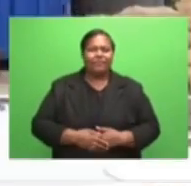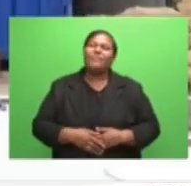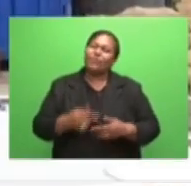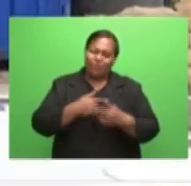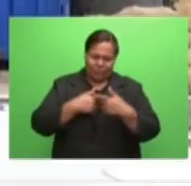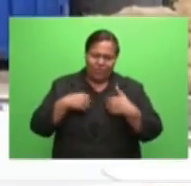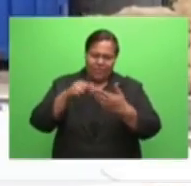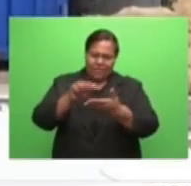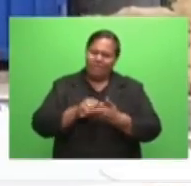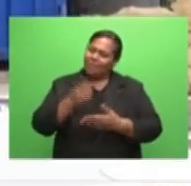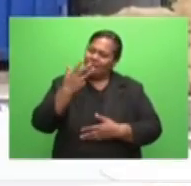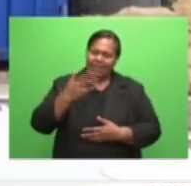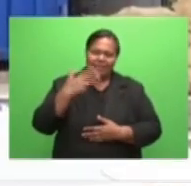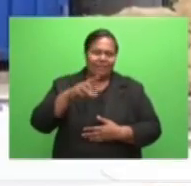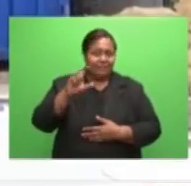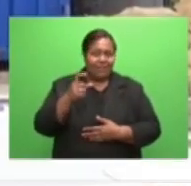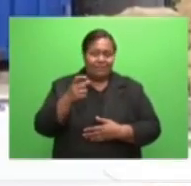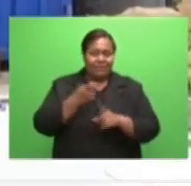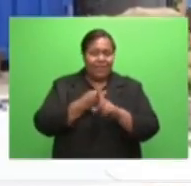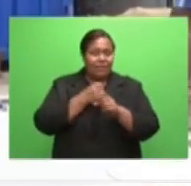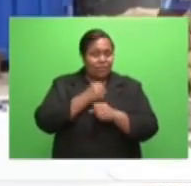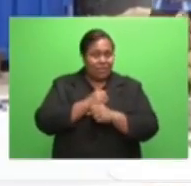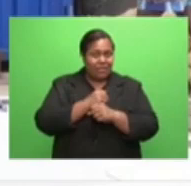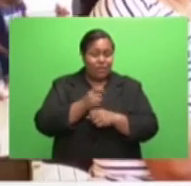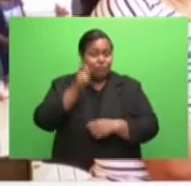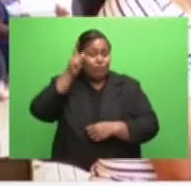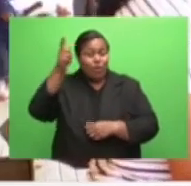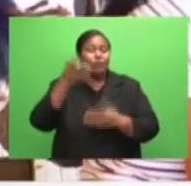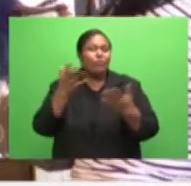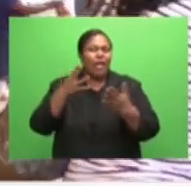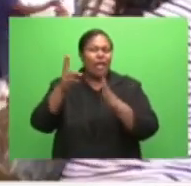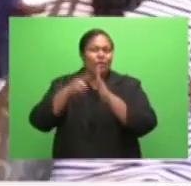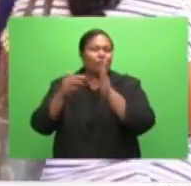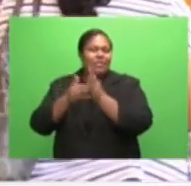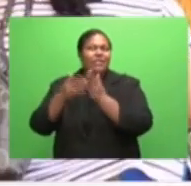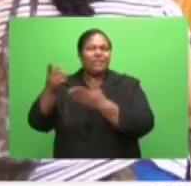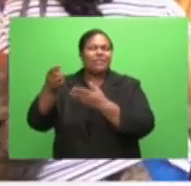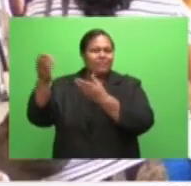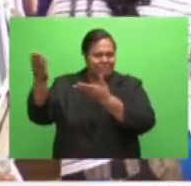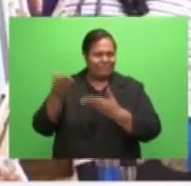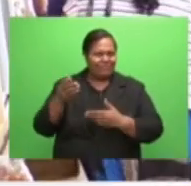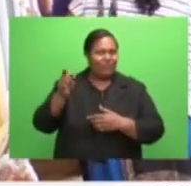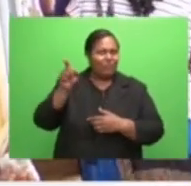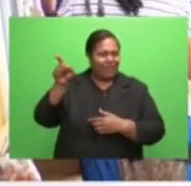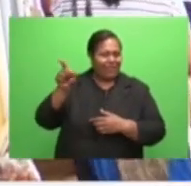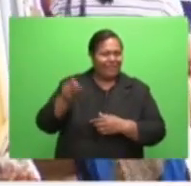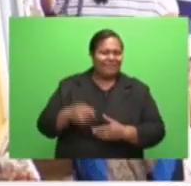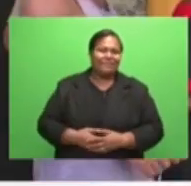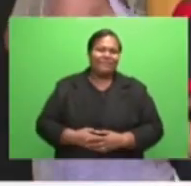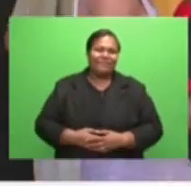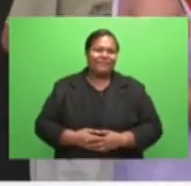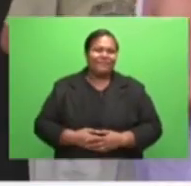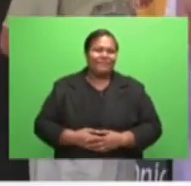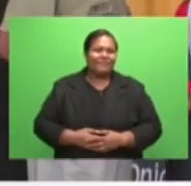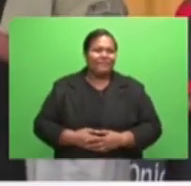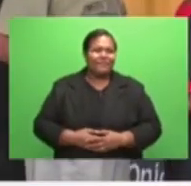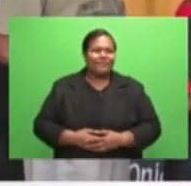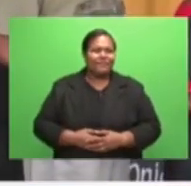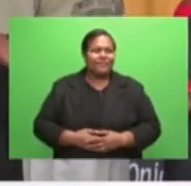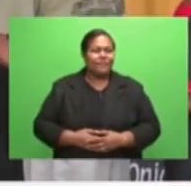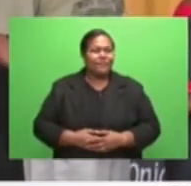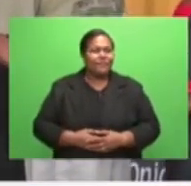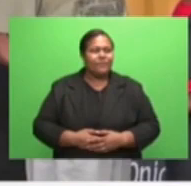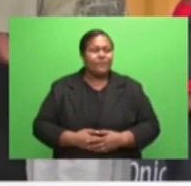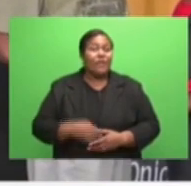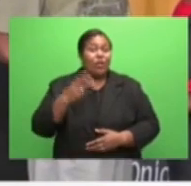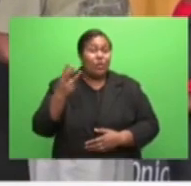kg. So our boss is in New Zealand, so he supplies from there. In the month, if the stock lasted 300